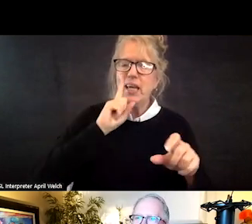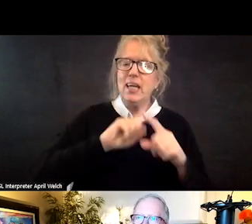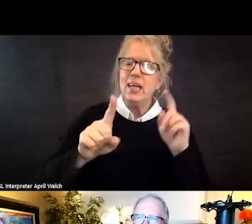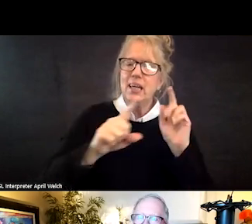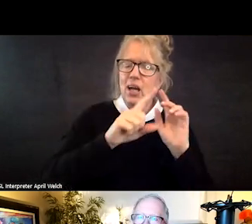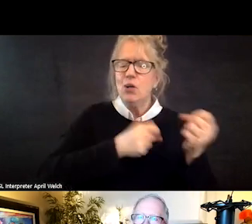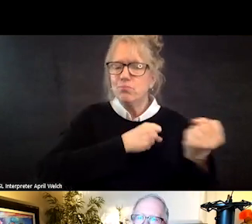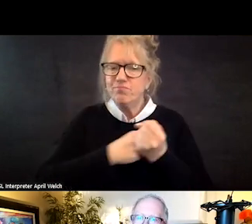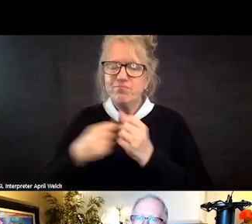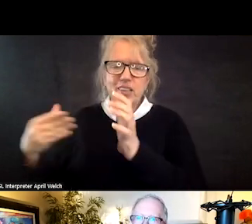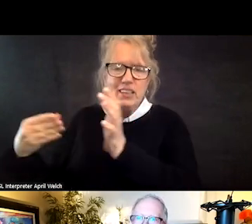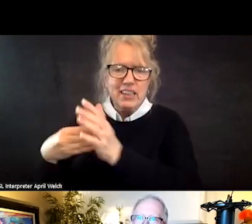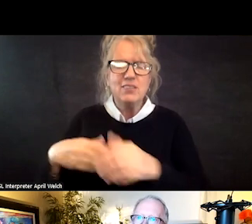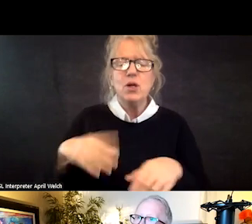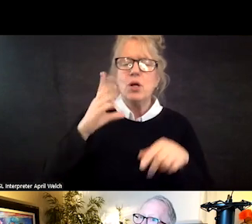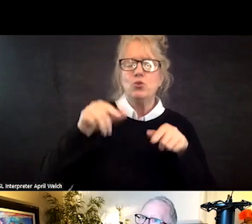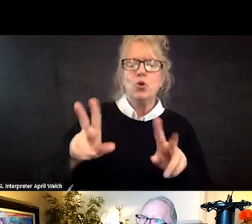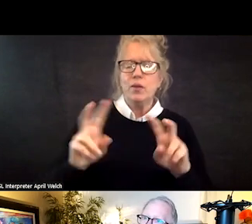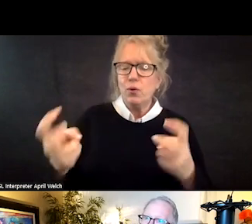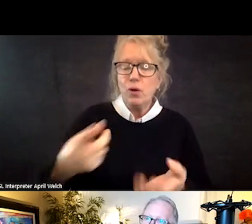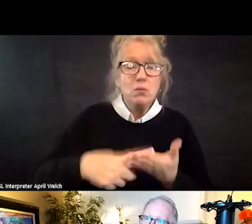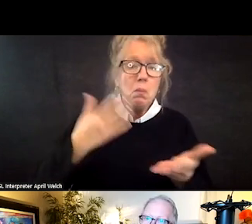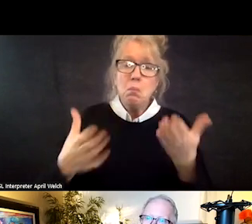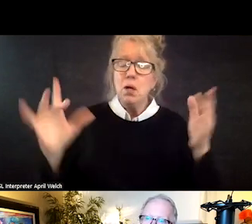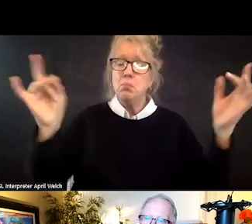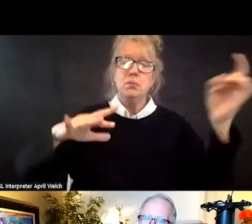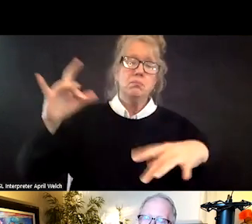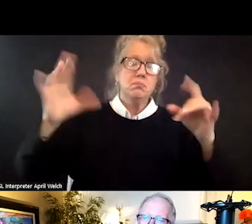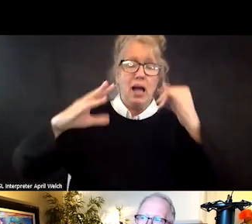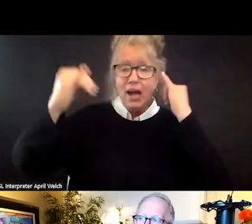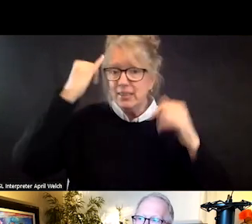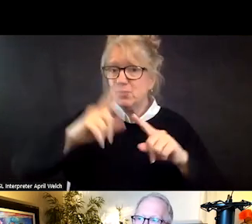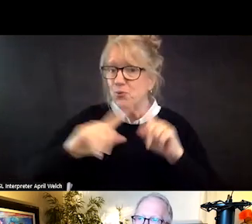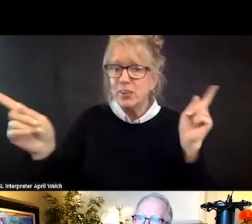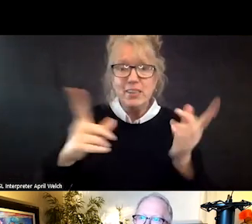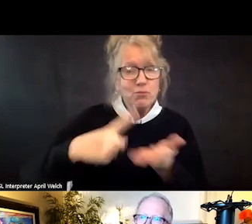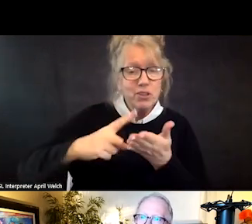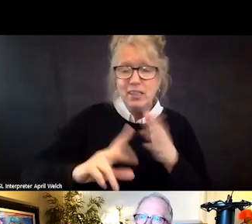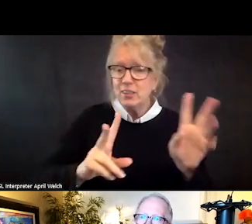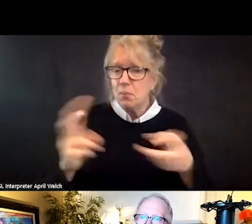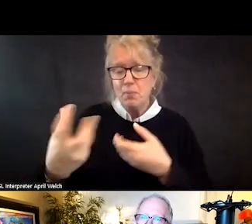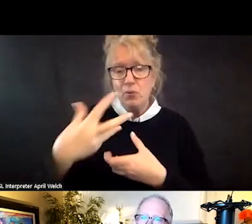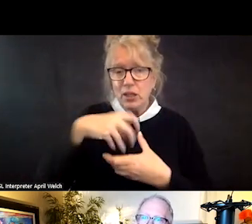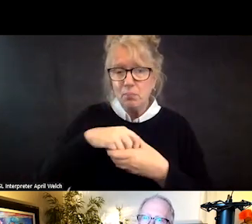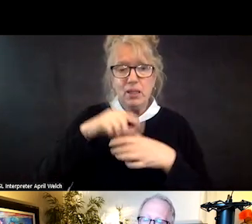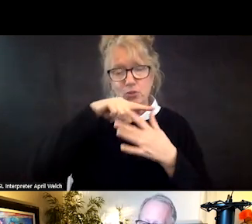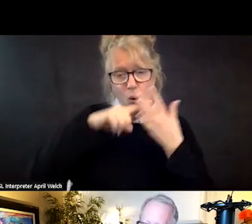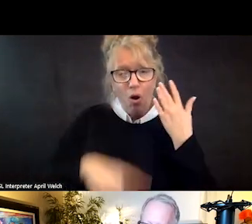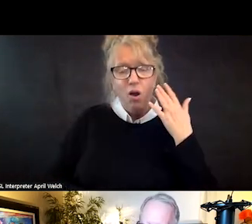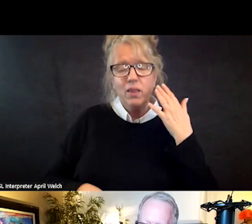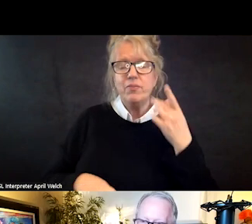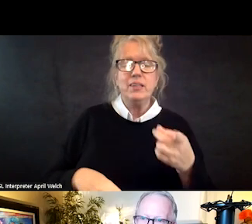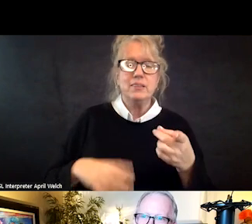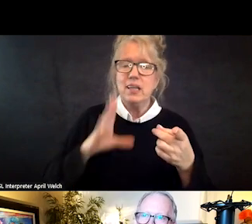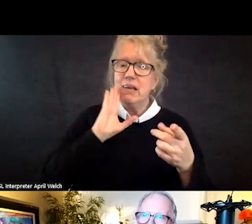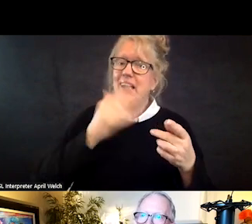on those, as well as join the roundtable. Or you may have ideas for different debates that we would work into the schedule. So all of this is, it's